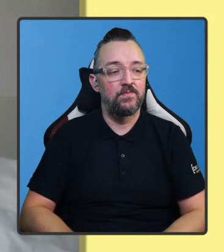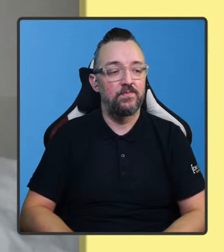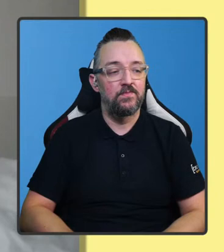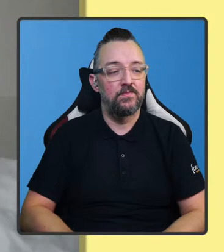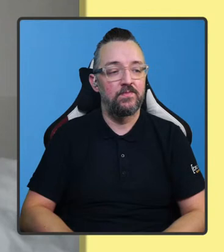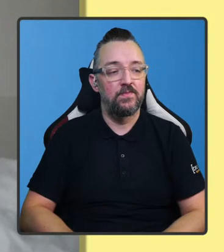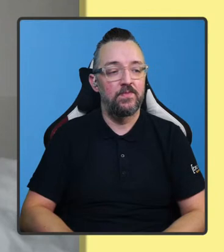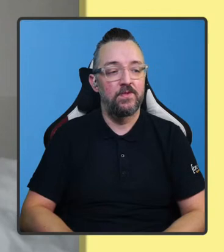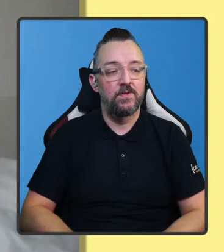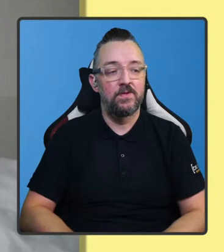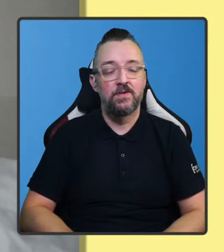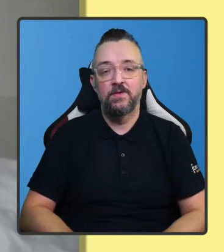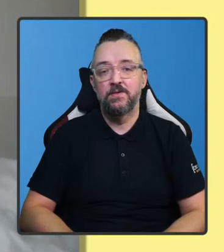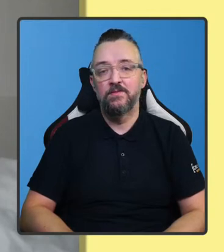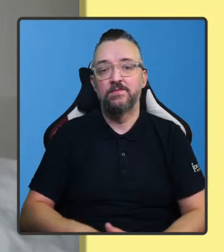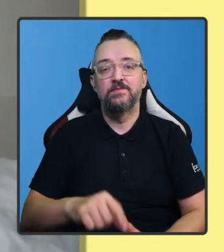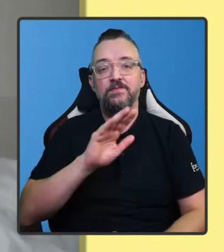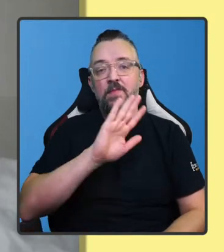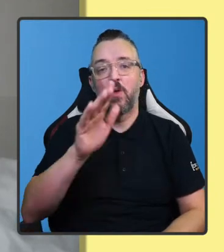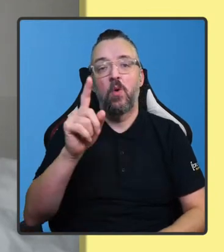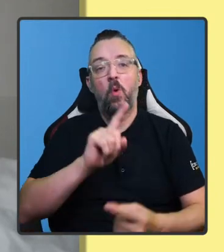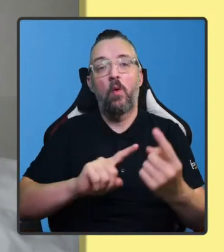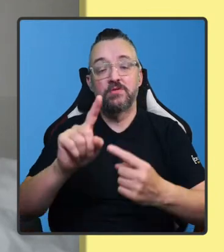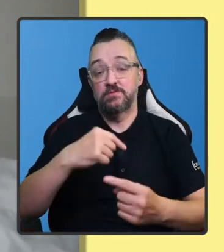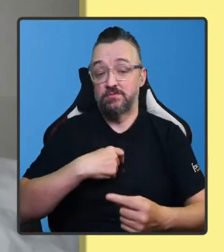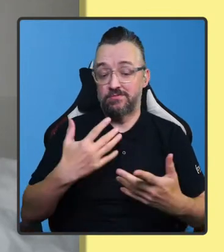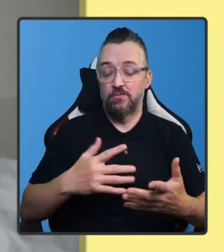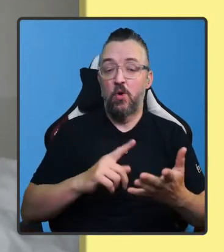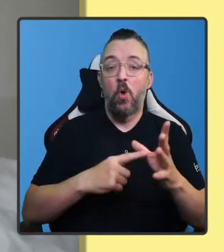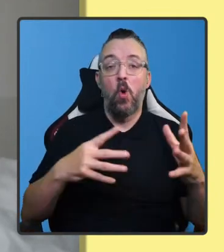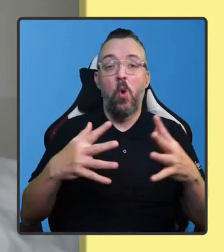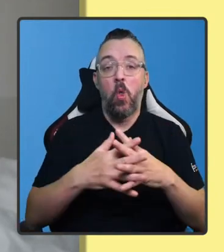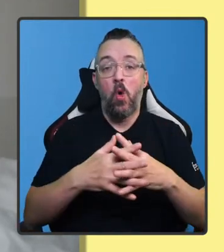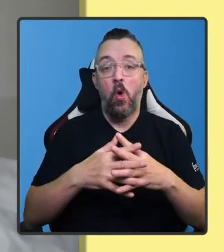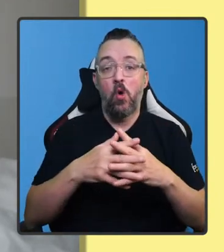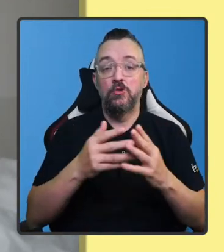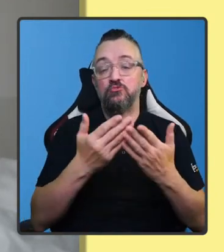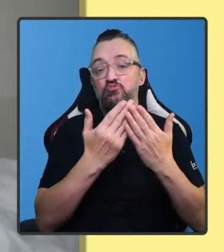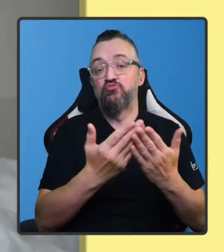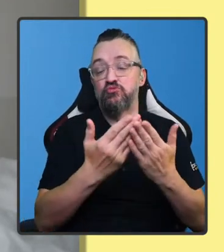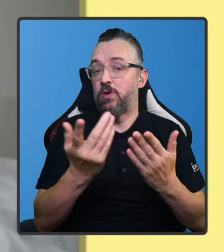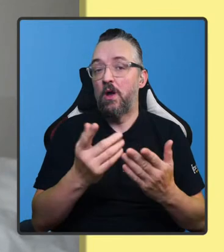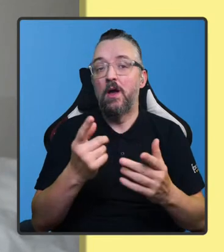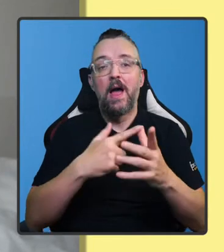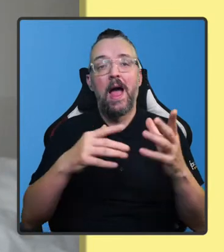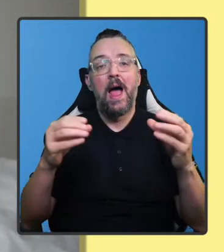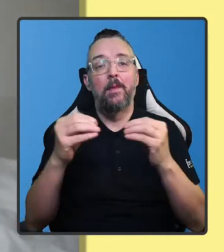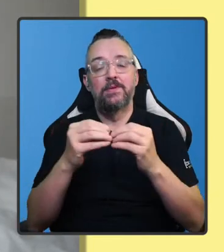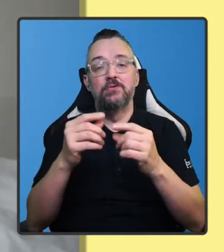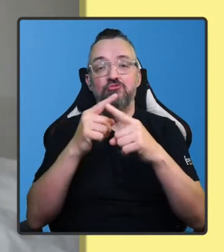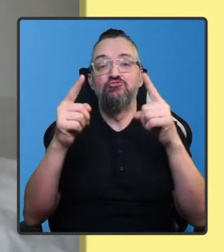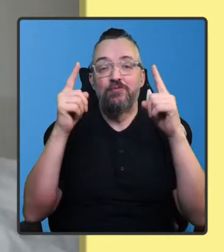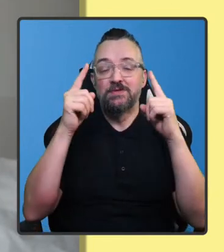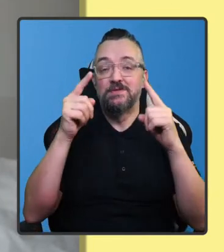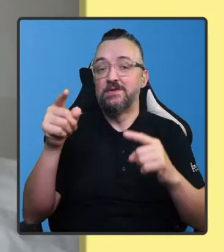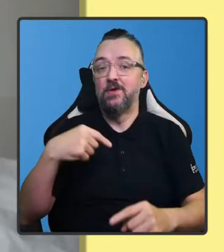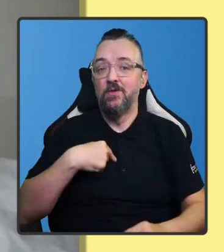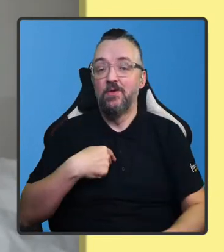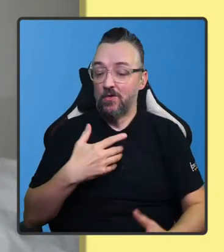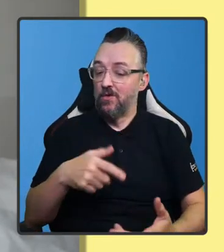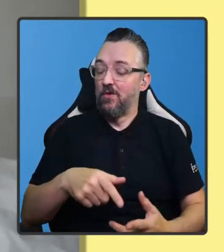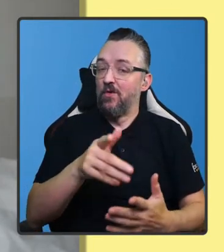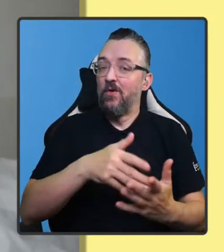Hello, conference. As a current law student of Aberdeen University myself, this motion hits close to home, and I am